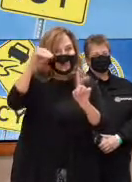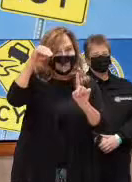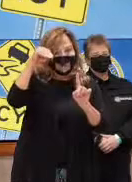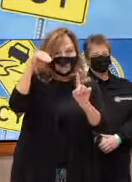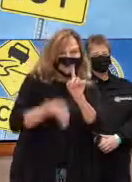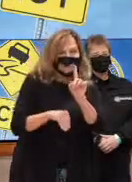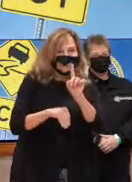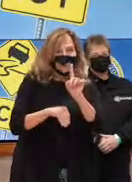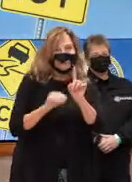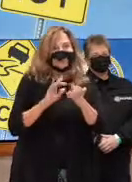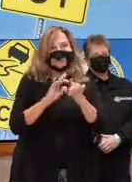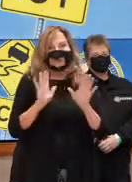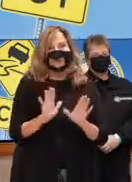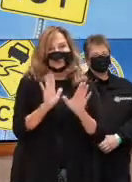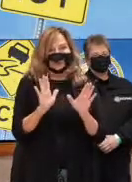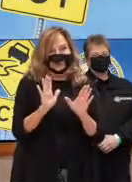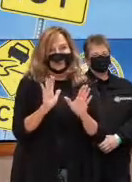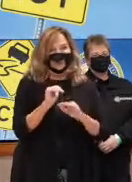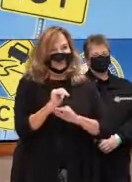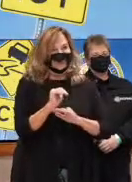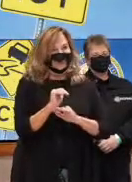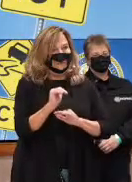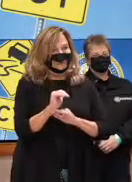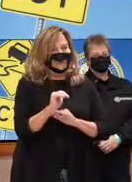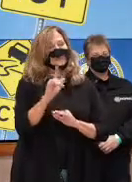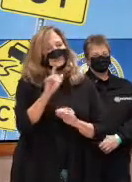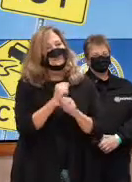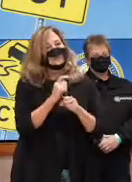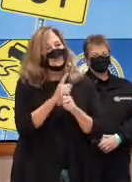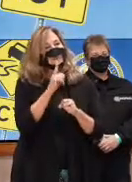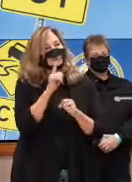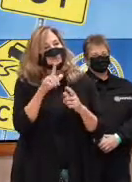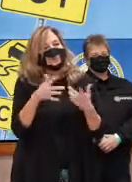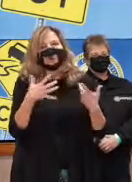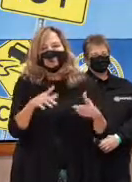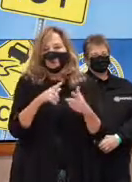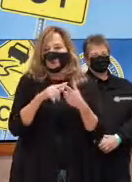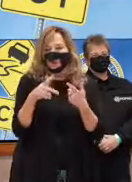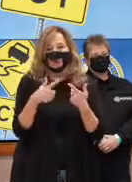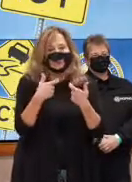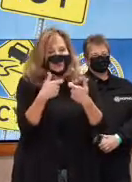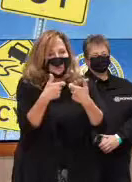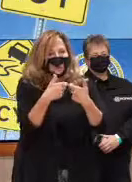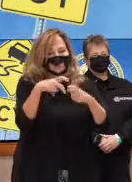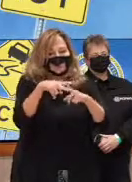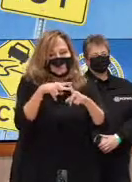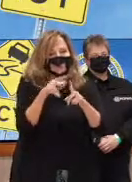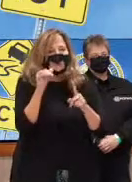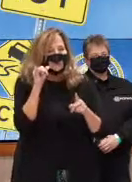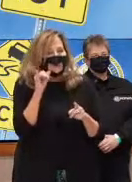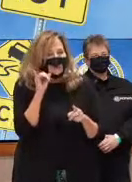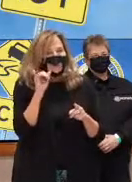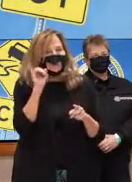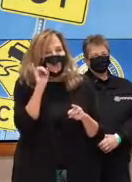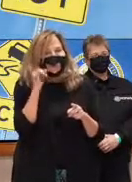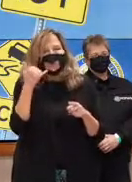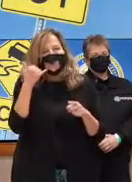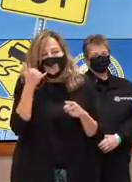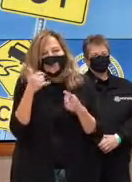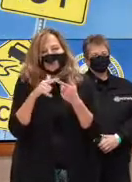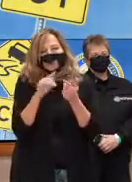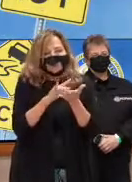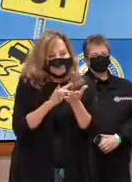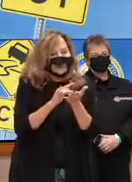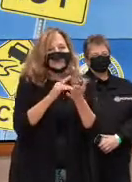Sunday night. Ahead of Sunday, make sure you have what you need. Phone chargers, food, water, blankets, flashlights,